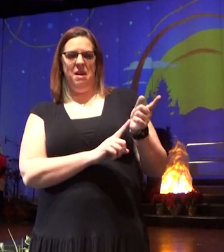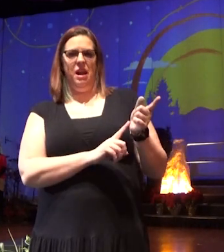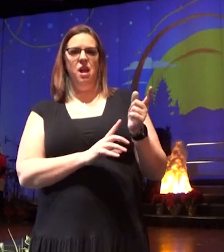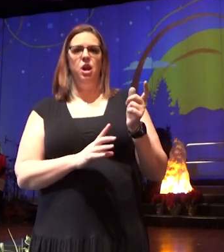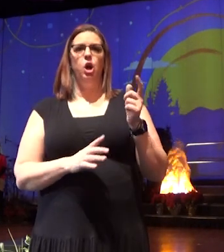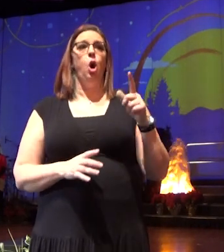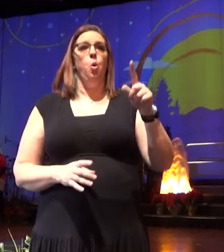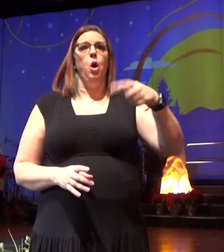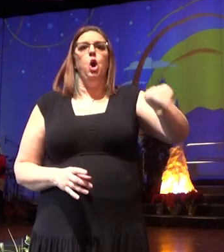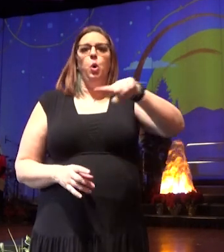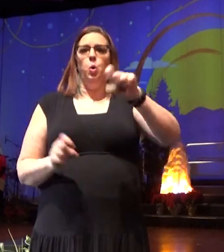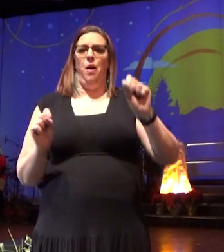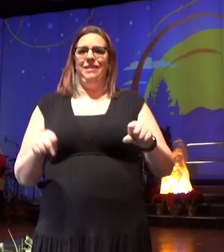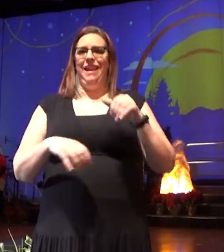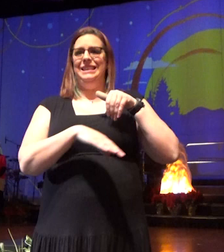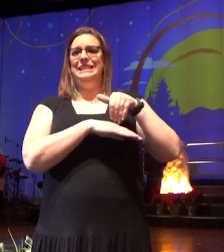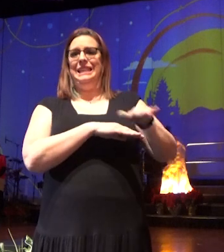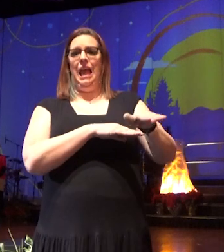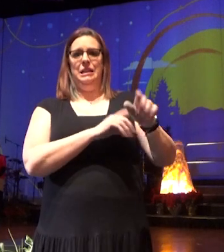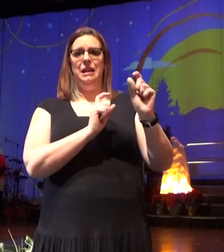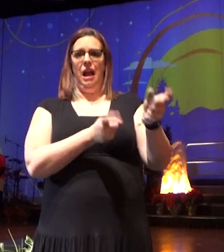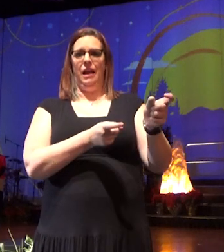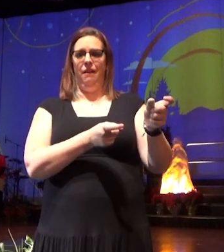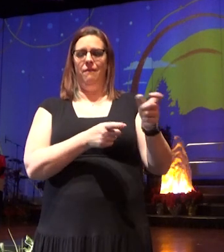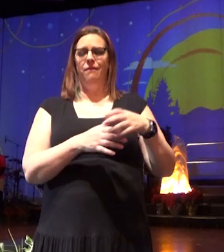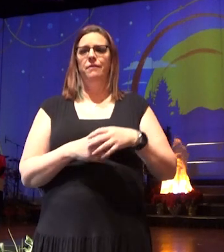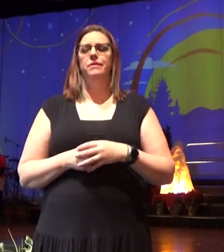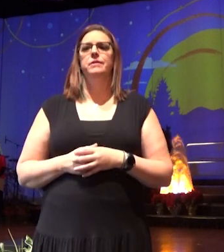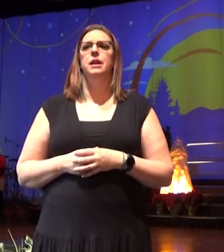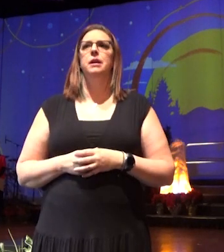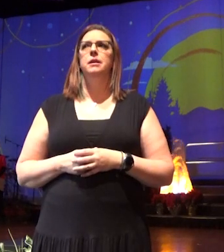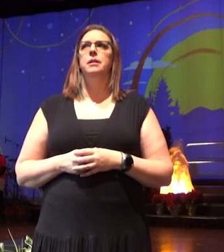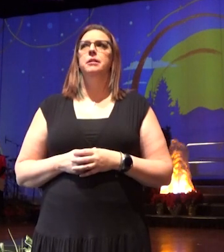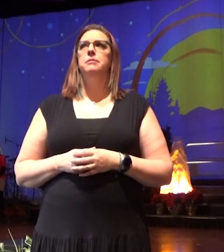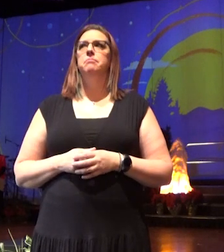minute, where you can send your gift.